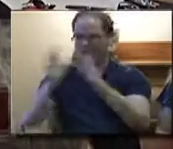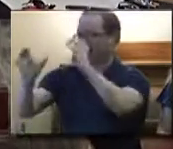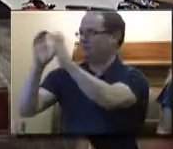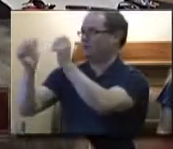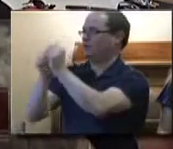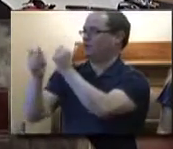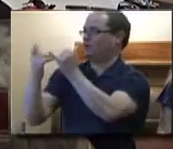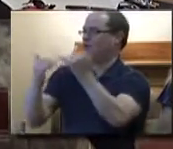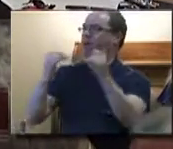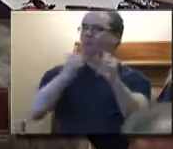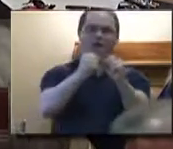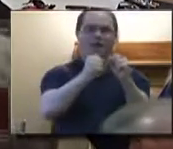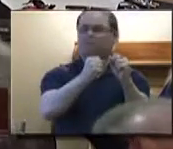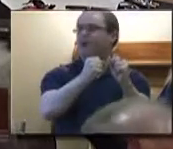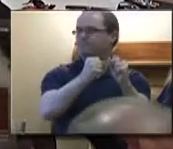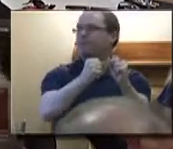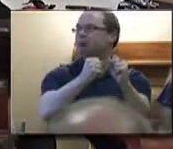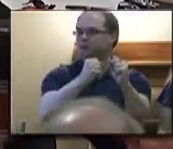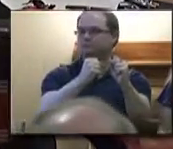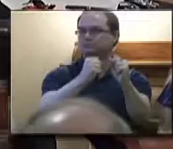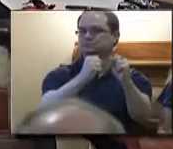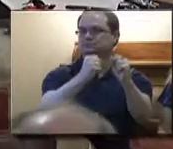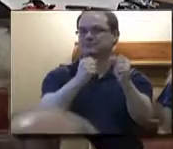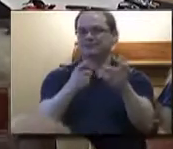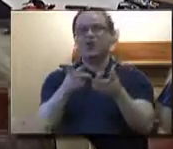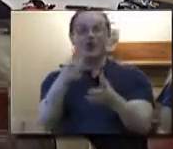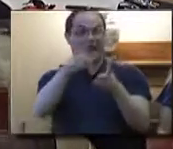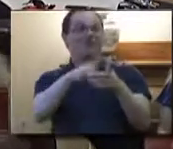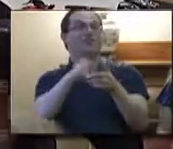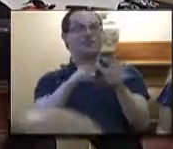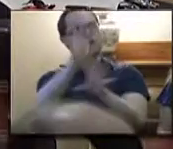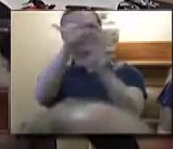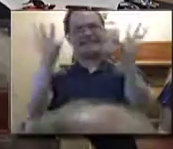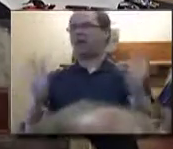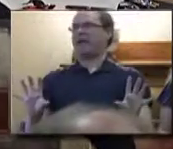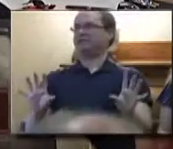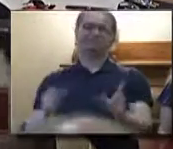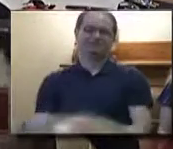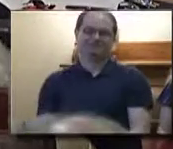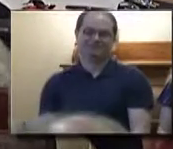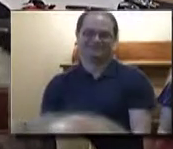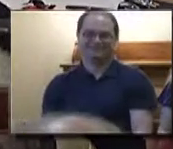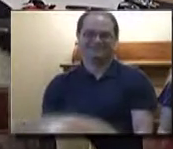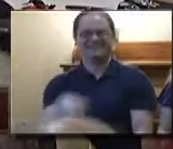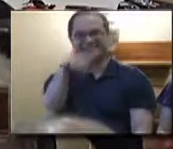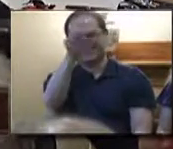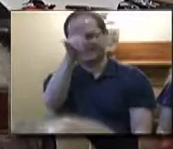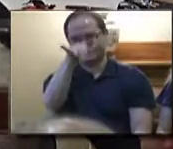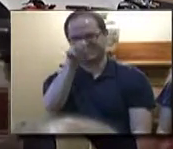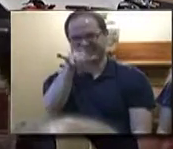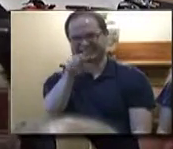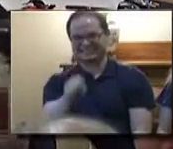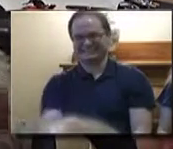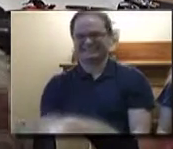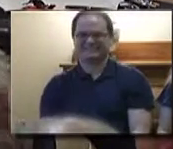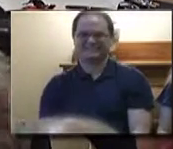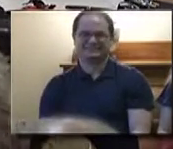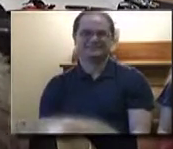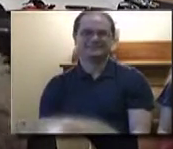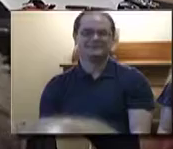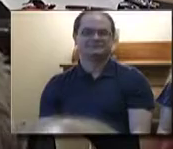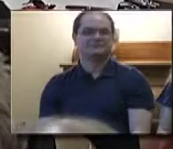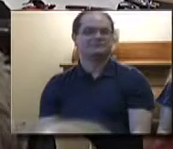busy. And then they started to decorate. Yes. Yes. Yes.